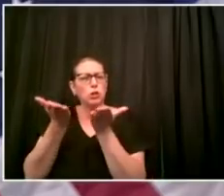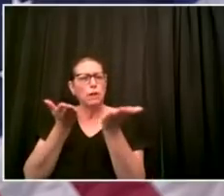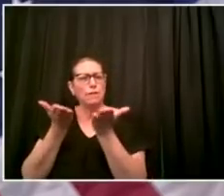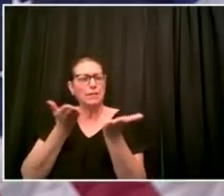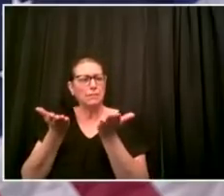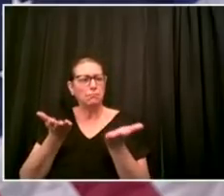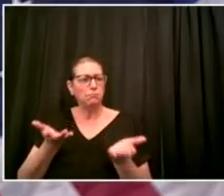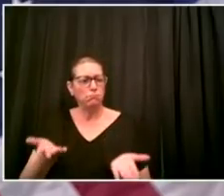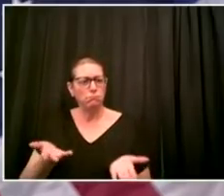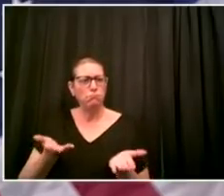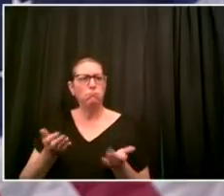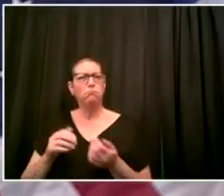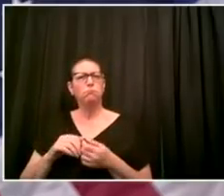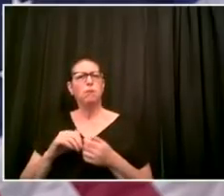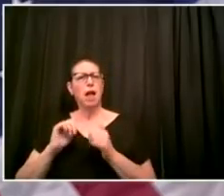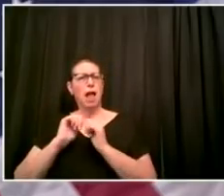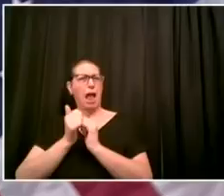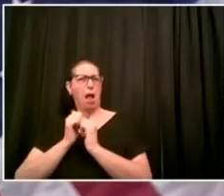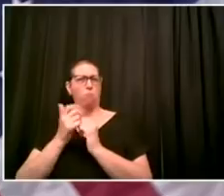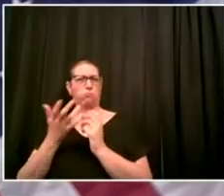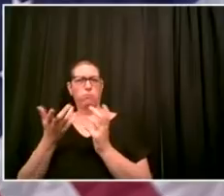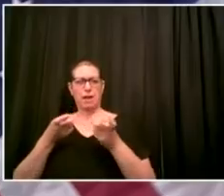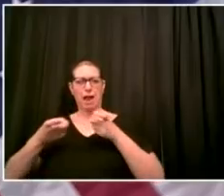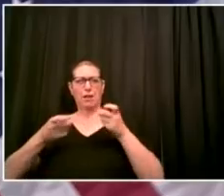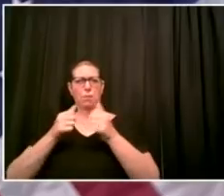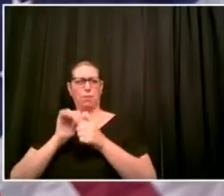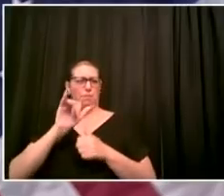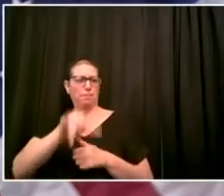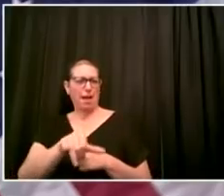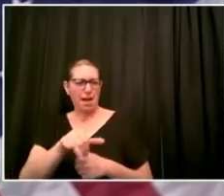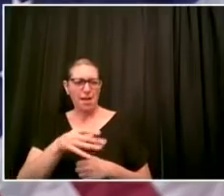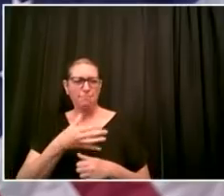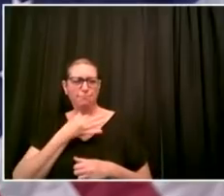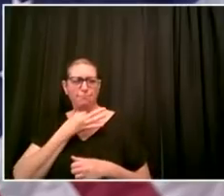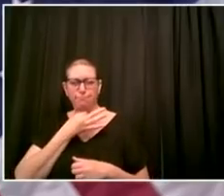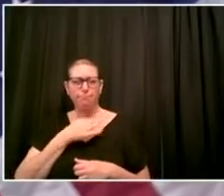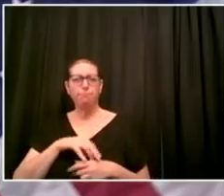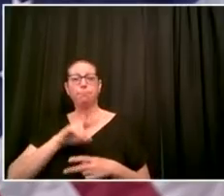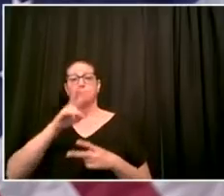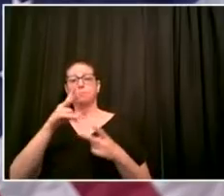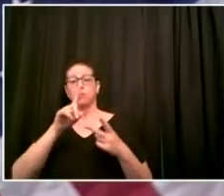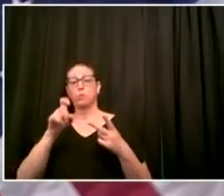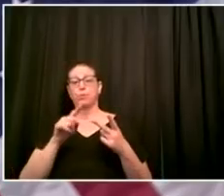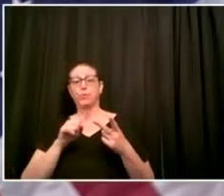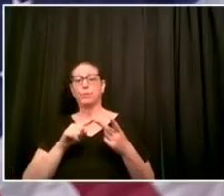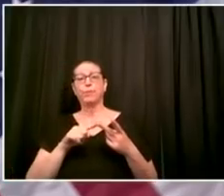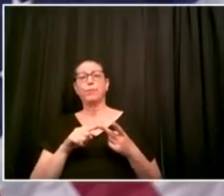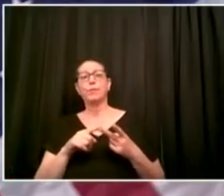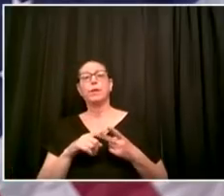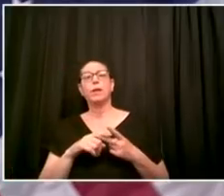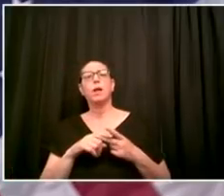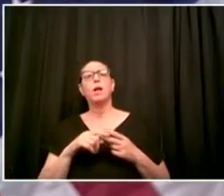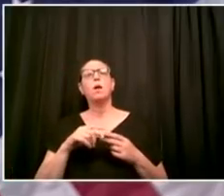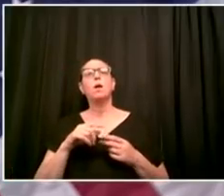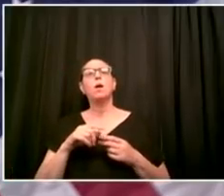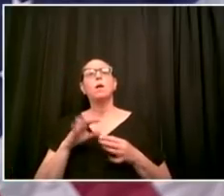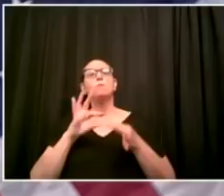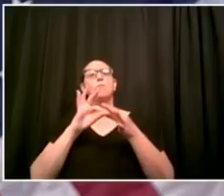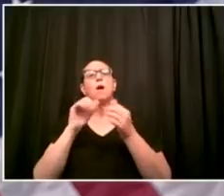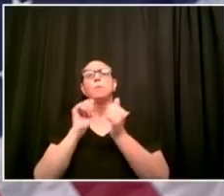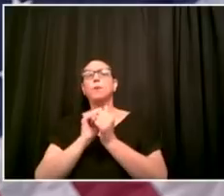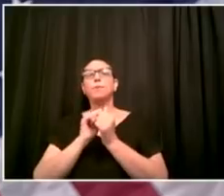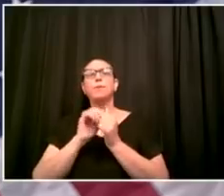is about your comment on religious gatherings. I understand you were commenting on what the president ordered last